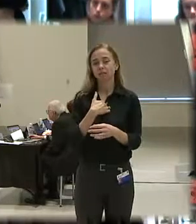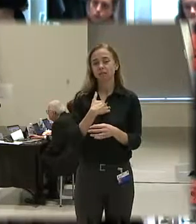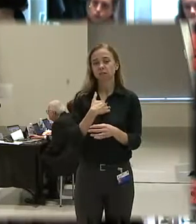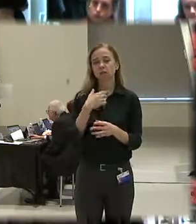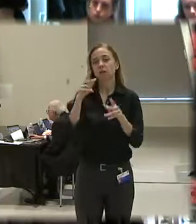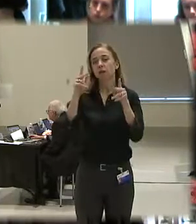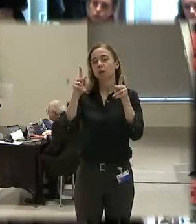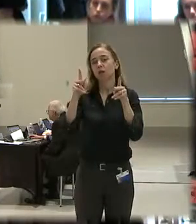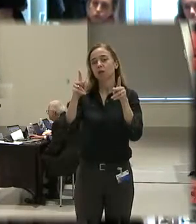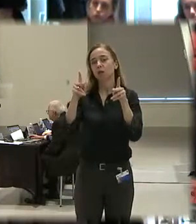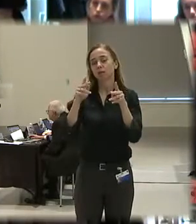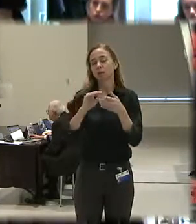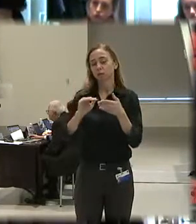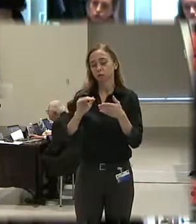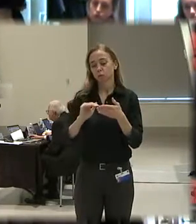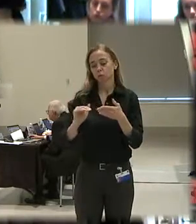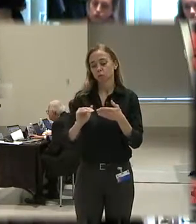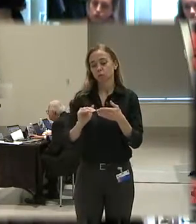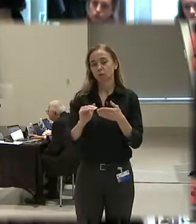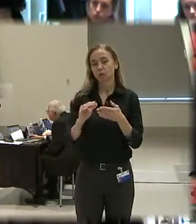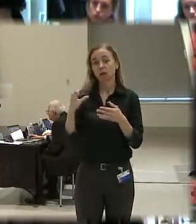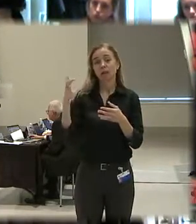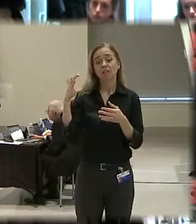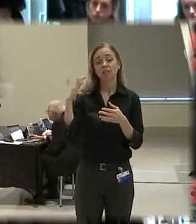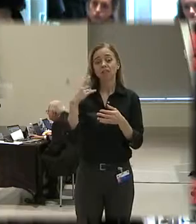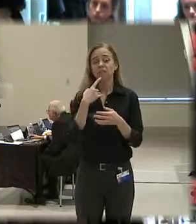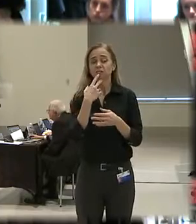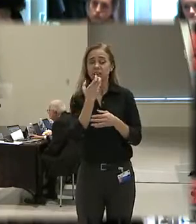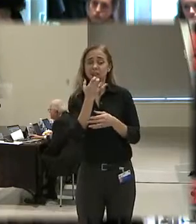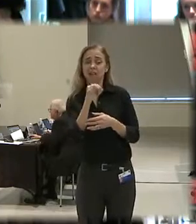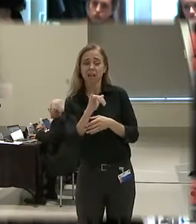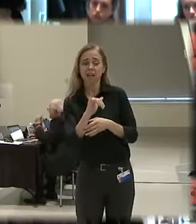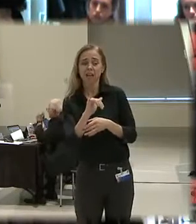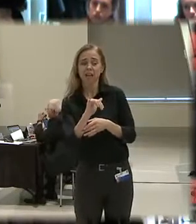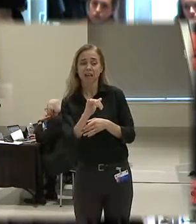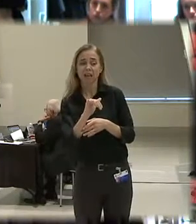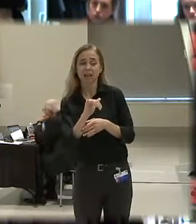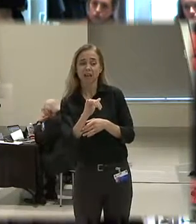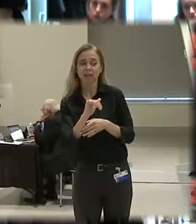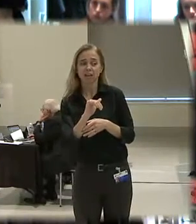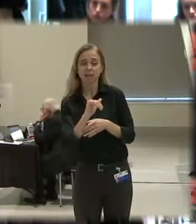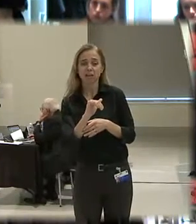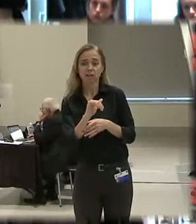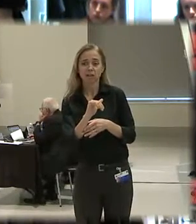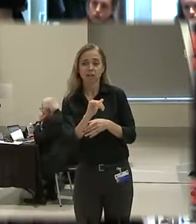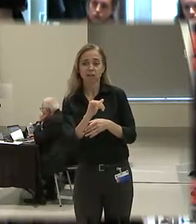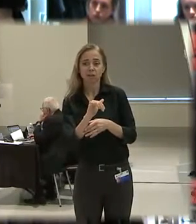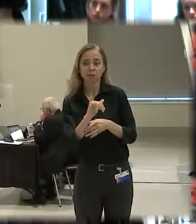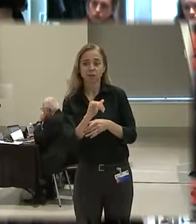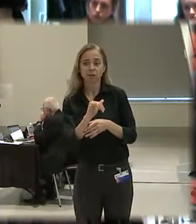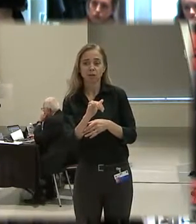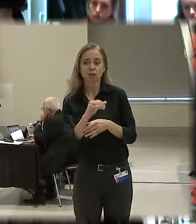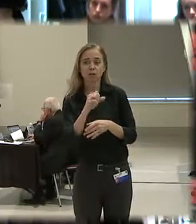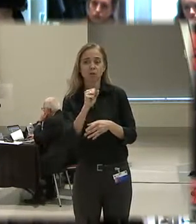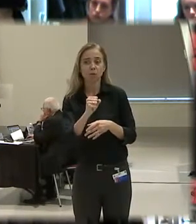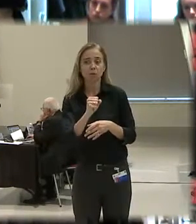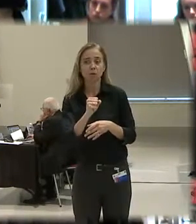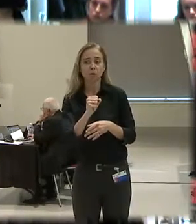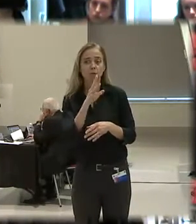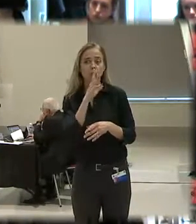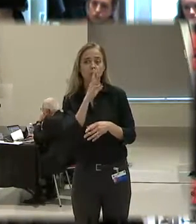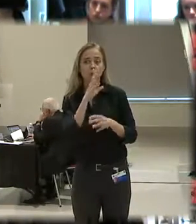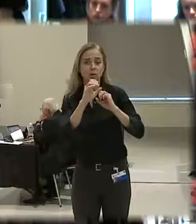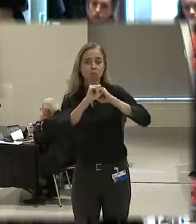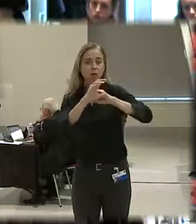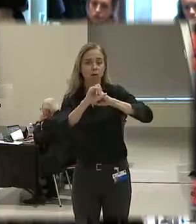the person, or excuse me, the chief said, "Hey, you have a bullhorn," so I take it you're in charge. I said, "Oh, okay, I guess I just got deputized."